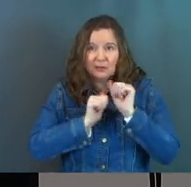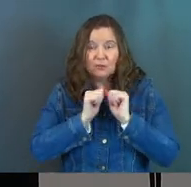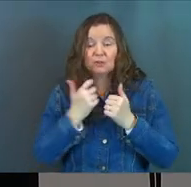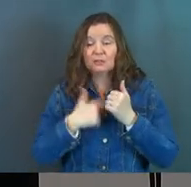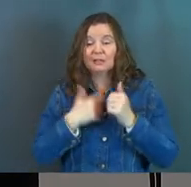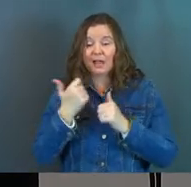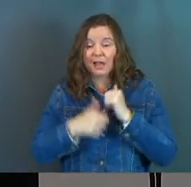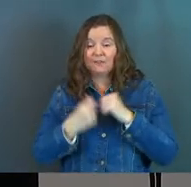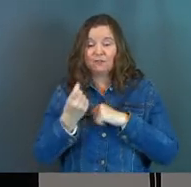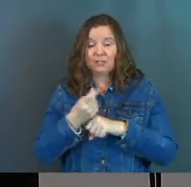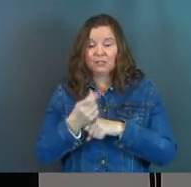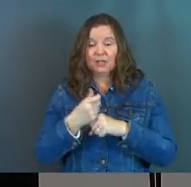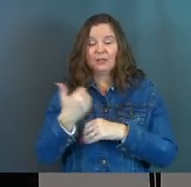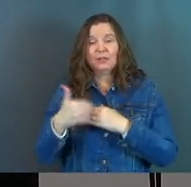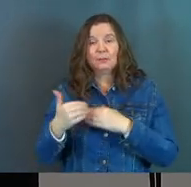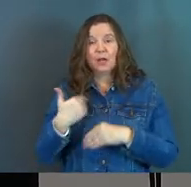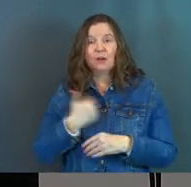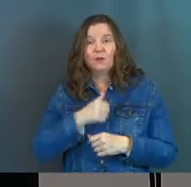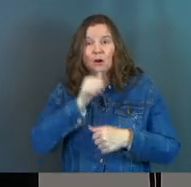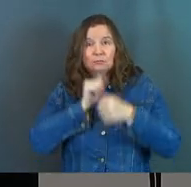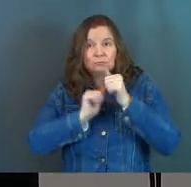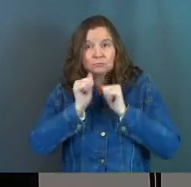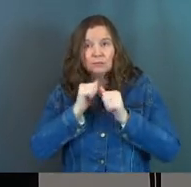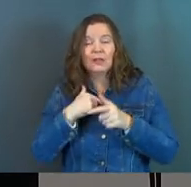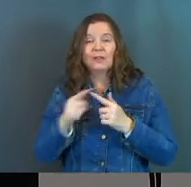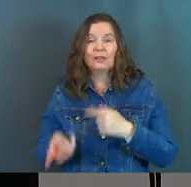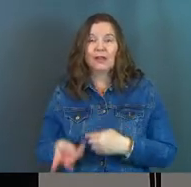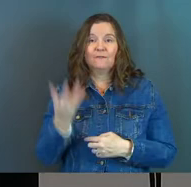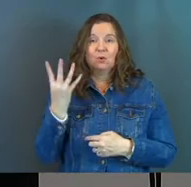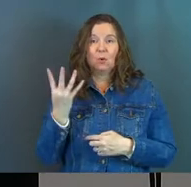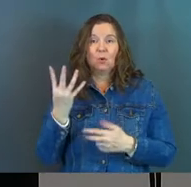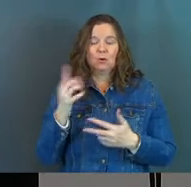at Passover, they say this is the bread of our affliction. And then they have